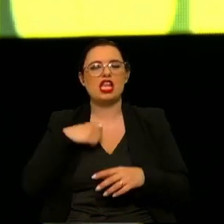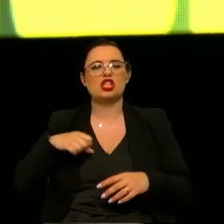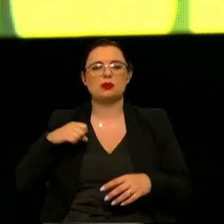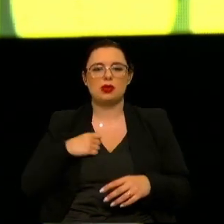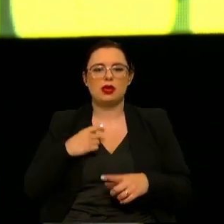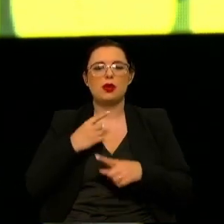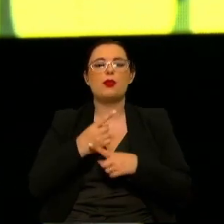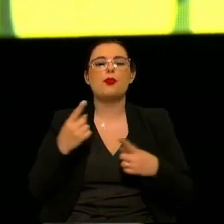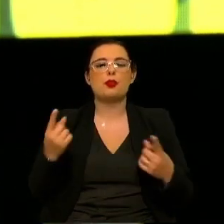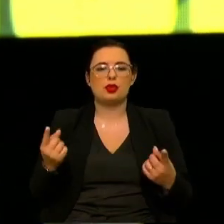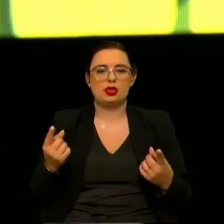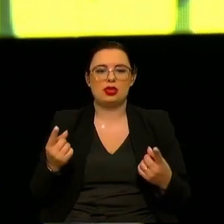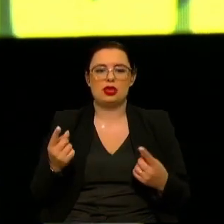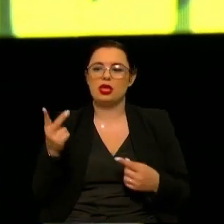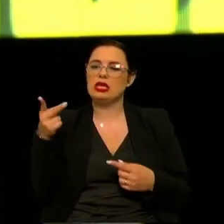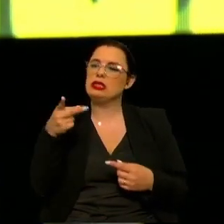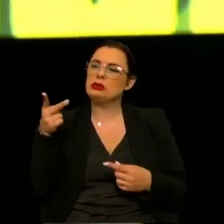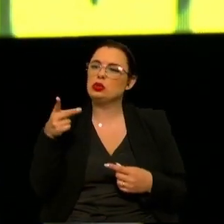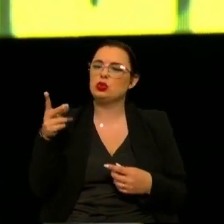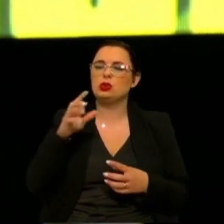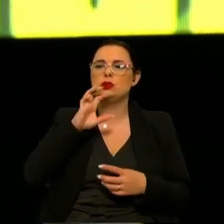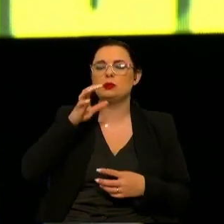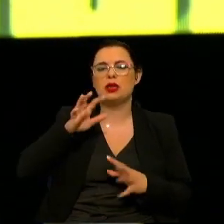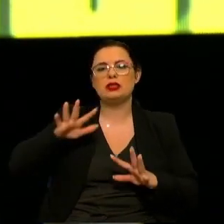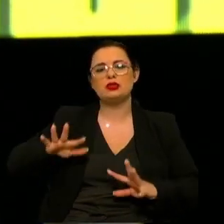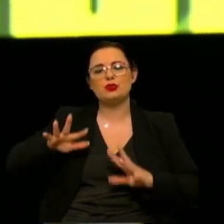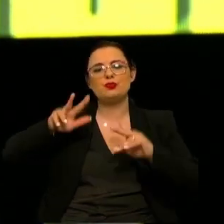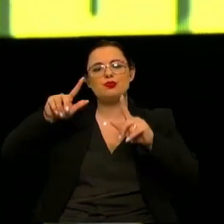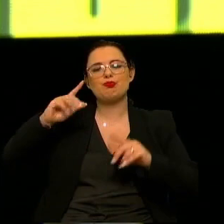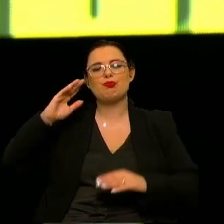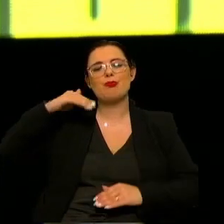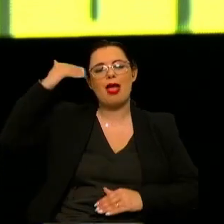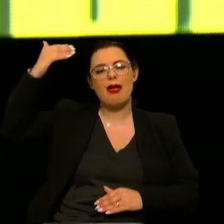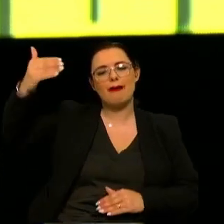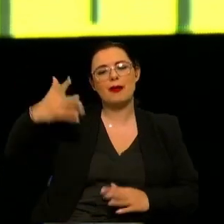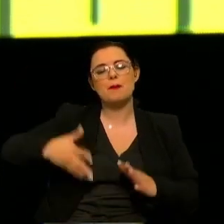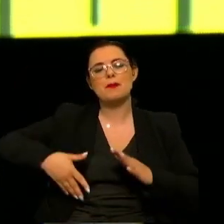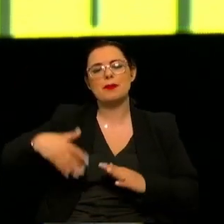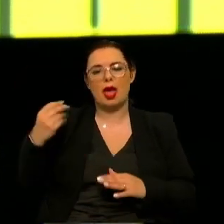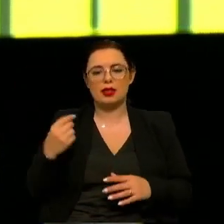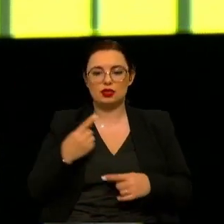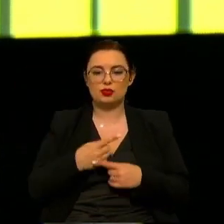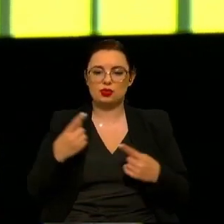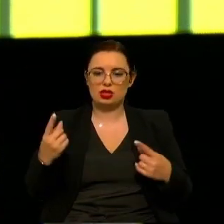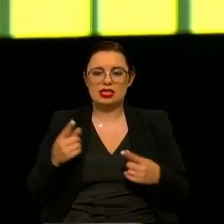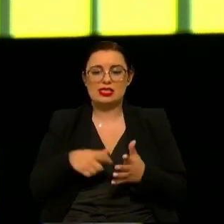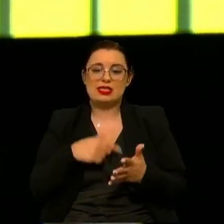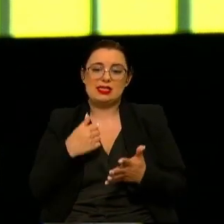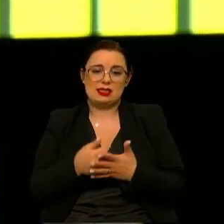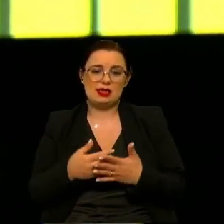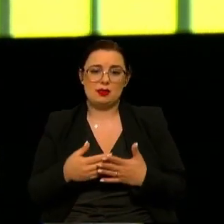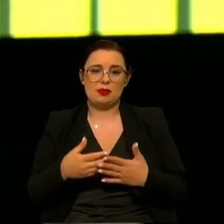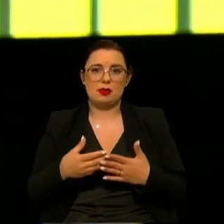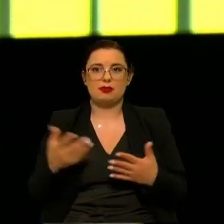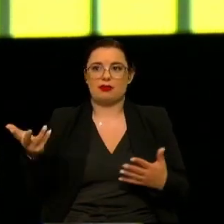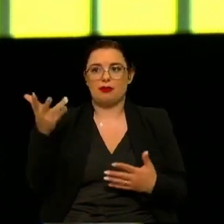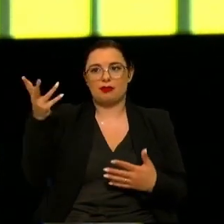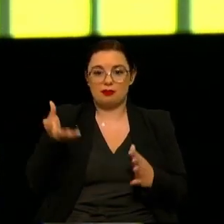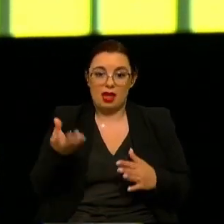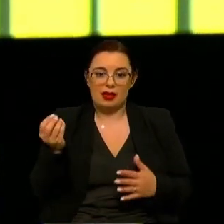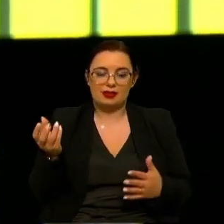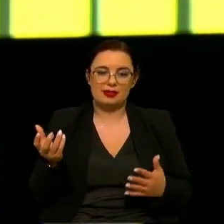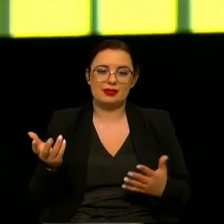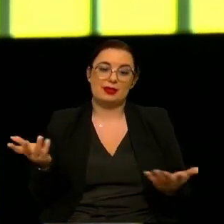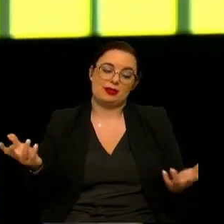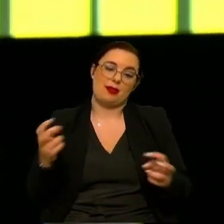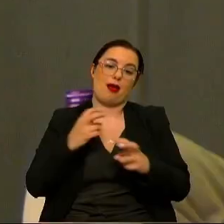Norato. You gave the example of Austria and Spain. Why are they ahead. Is it because